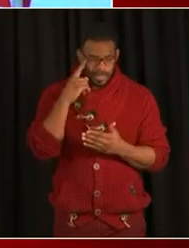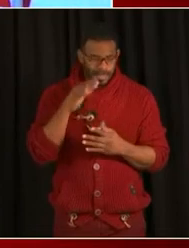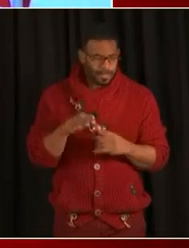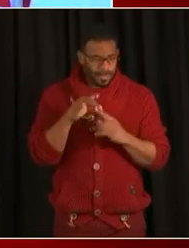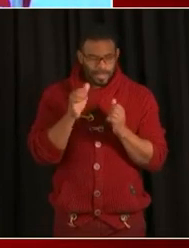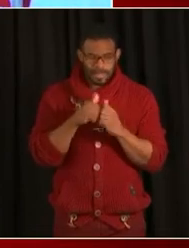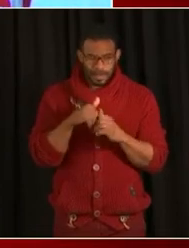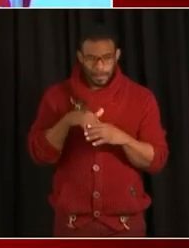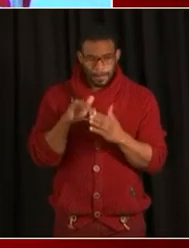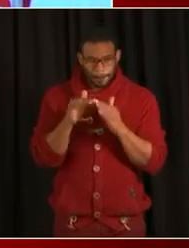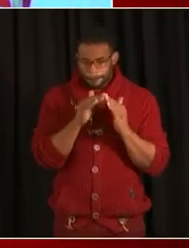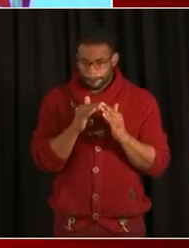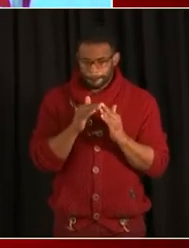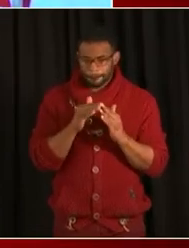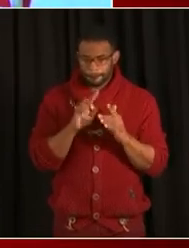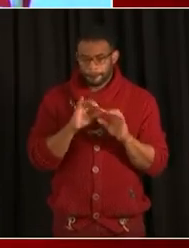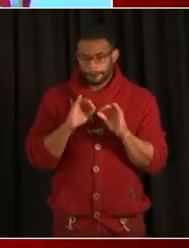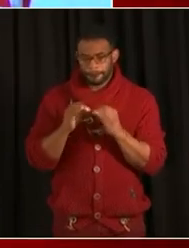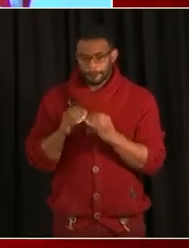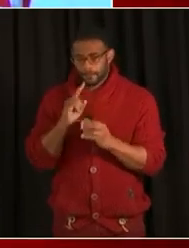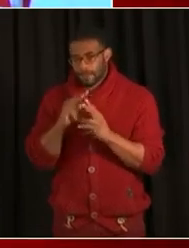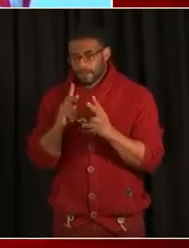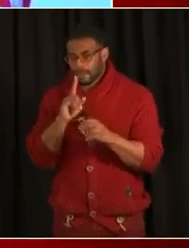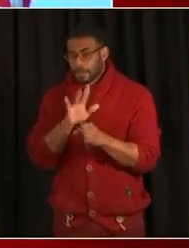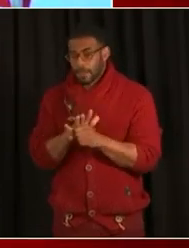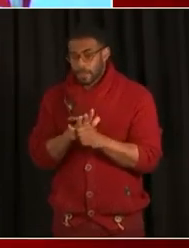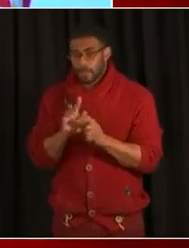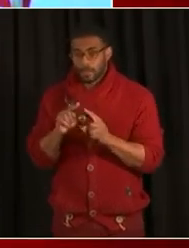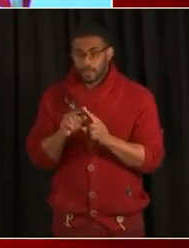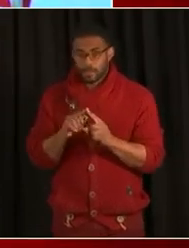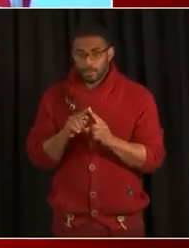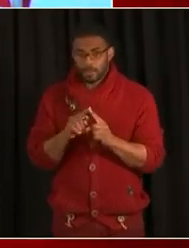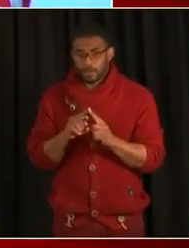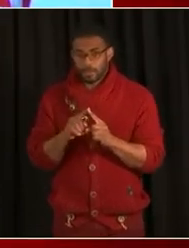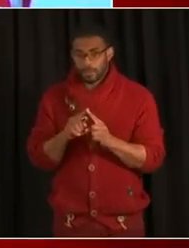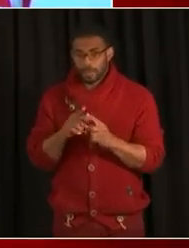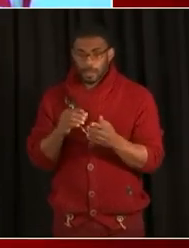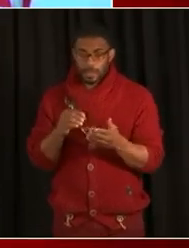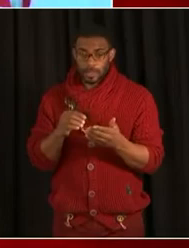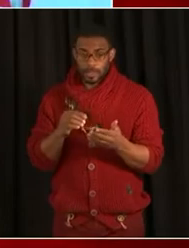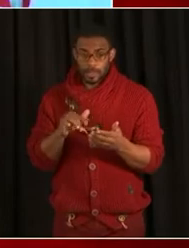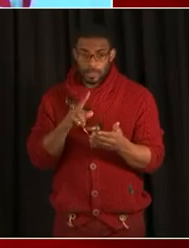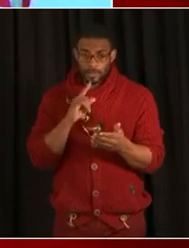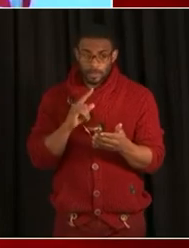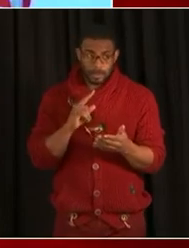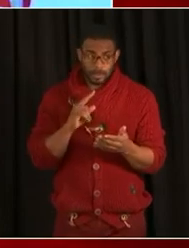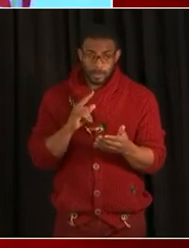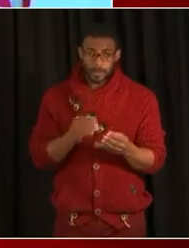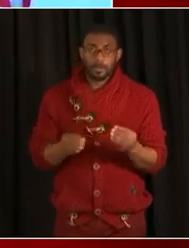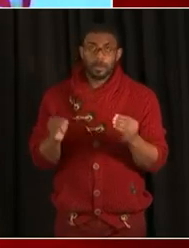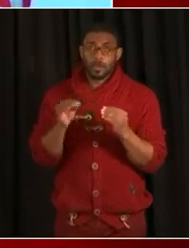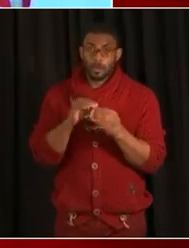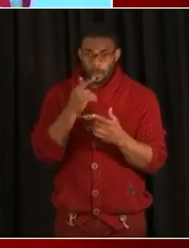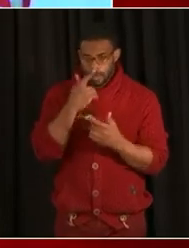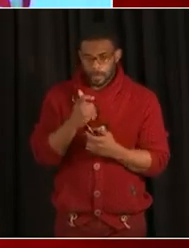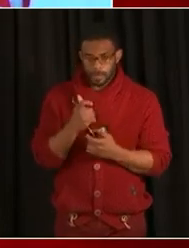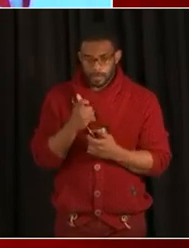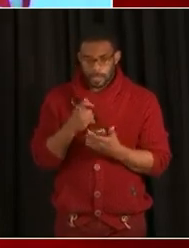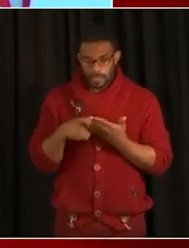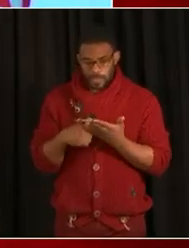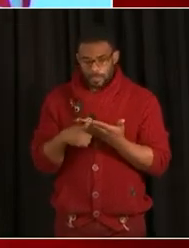I think, especially in this city, organizations are very committed to. And there's an even more